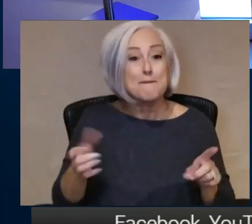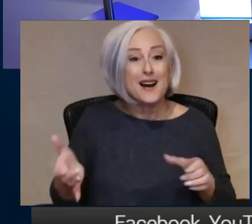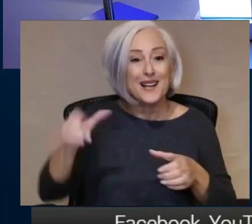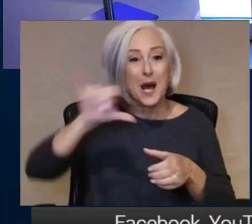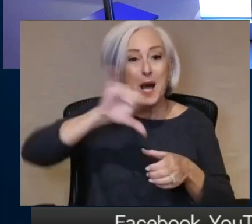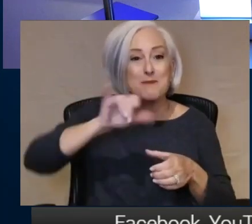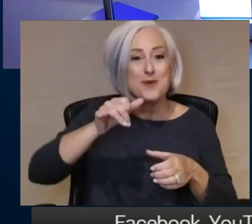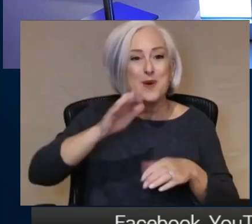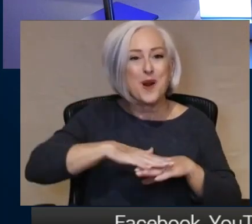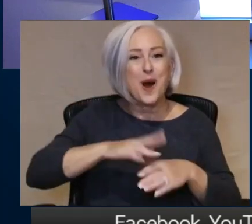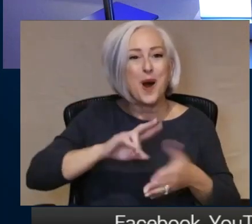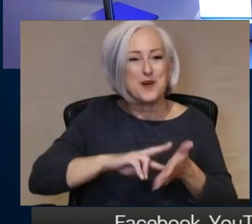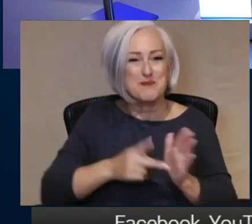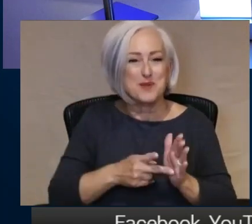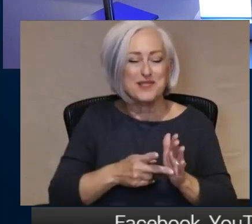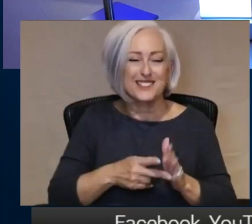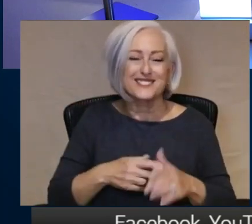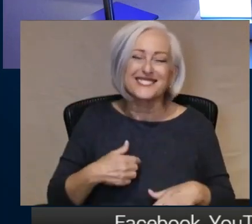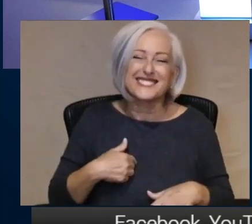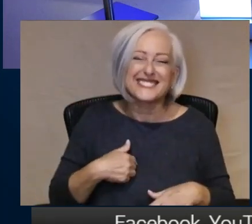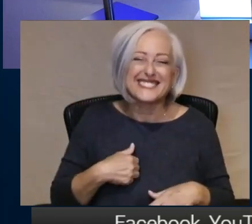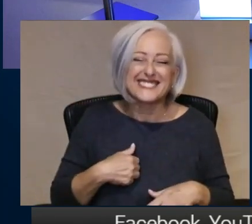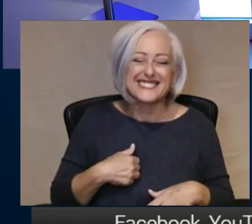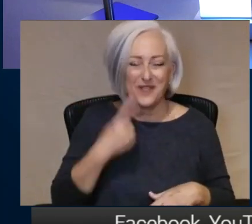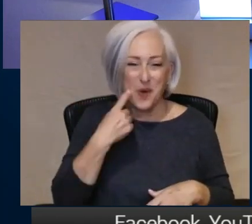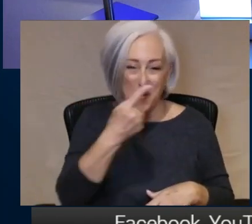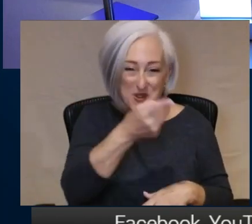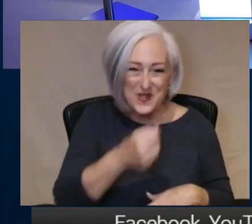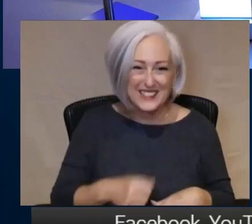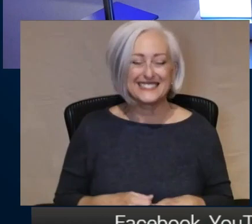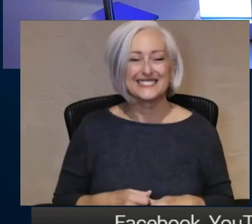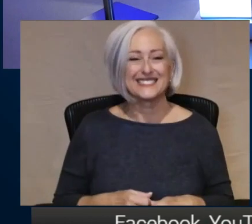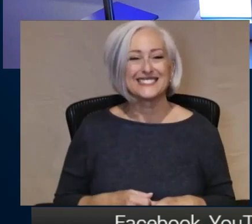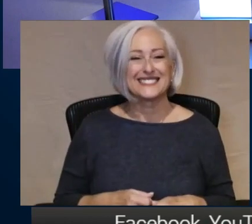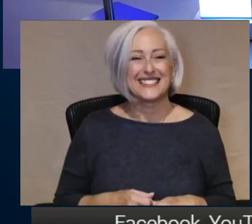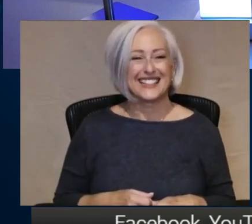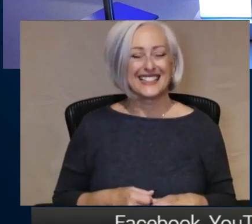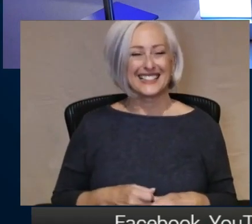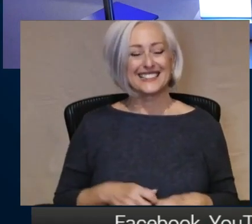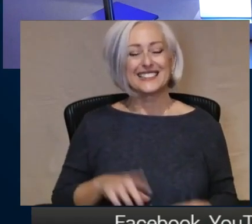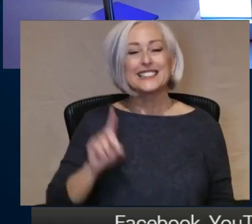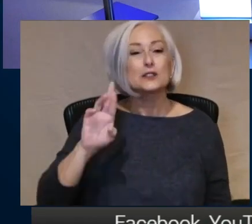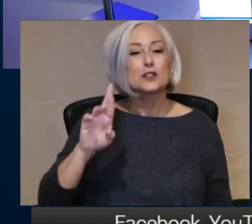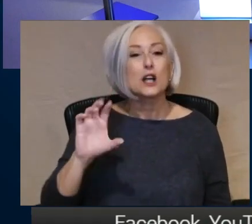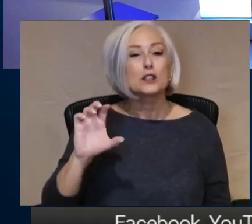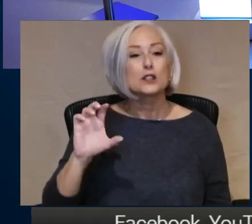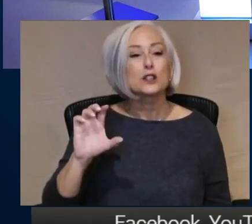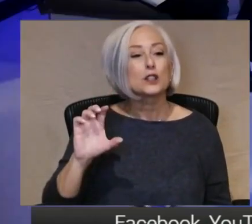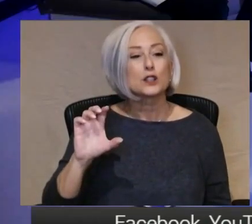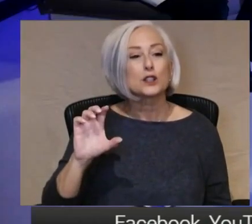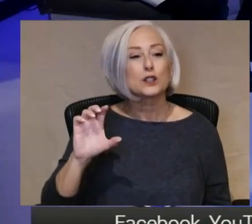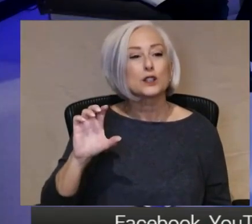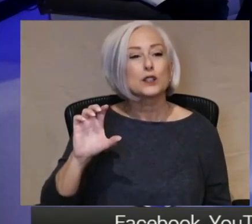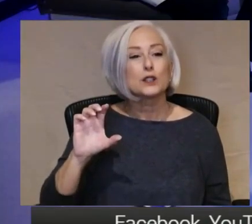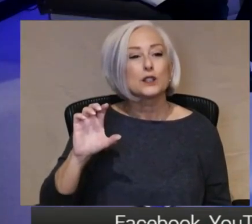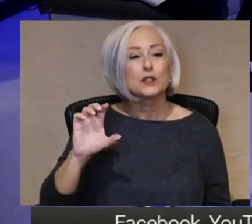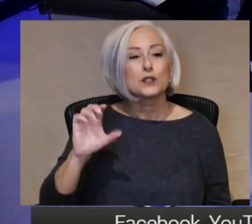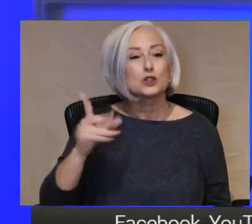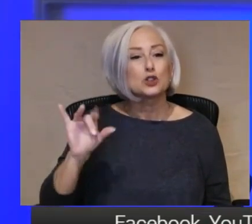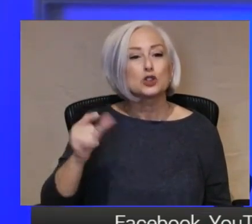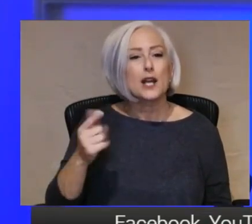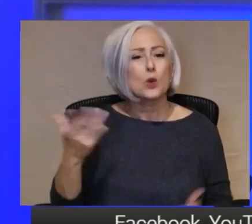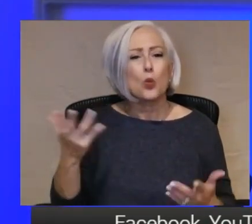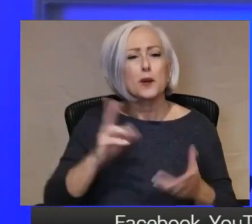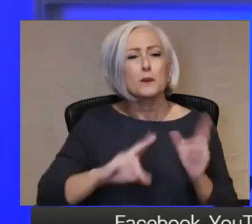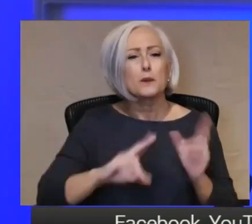that. Purpose. Yeah. I All did right. pour it on purpose for you. Dr. Chang, what's the one other thing folks need to know? I just think that,